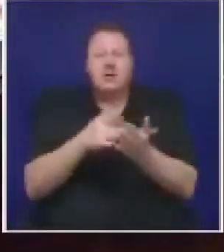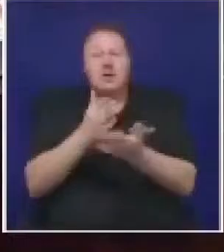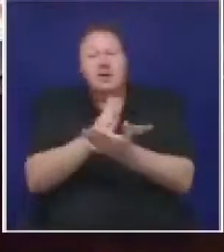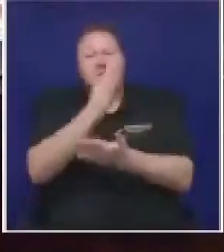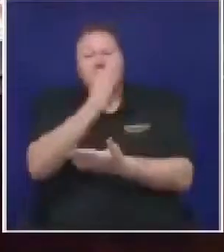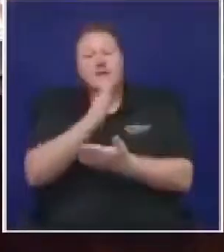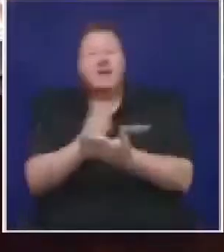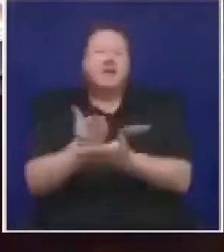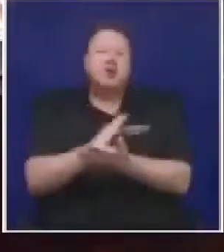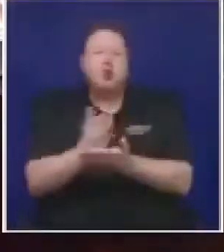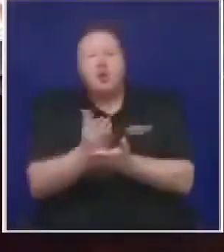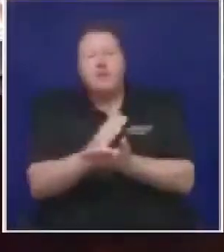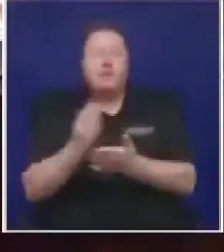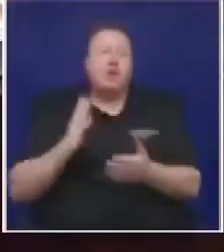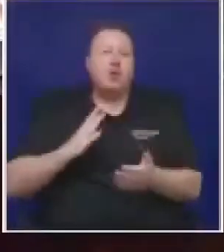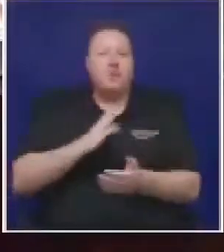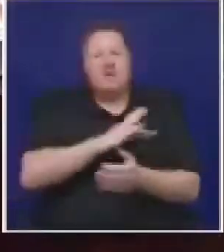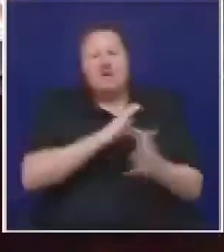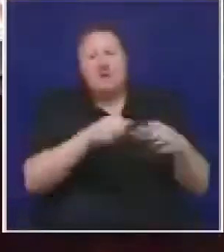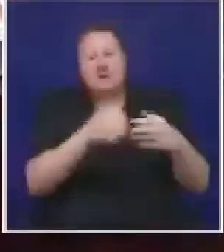to perform this work. So